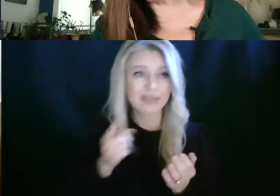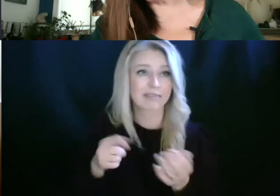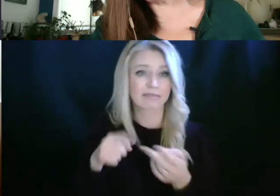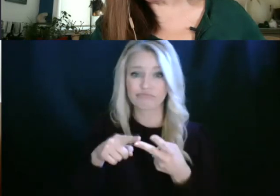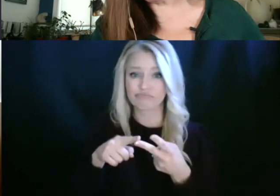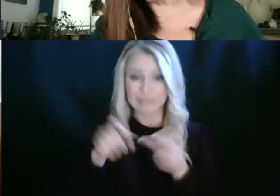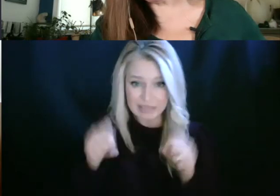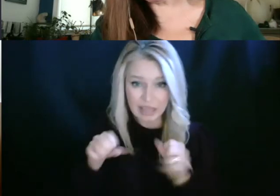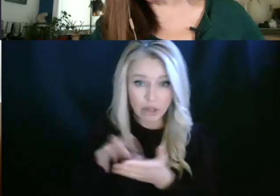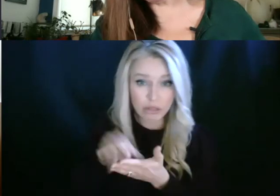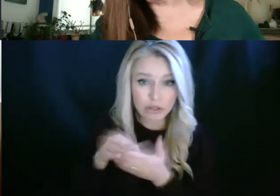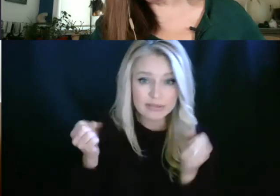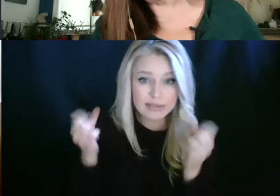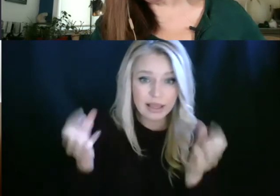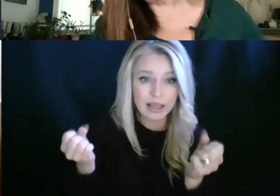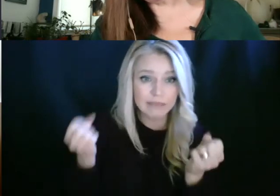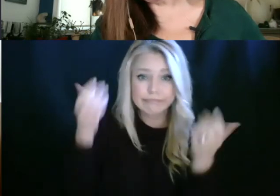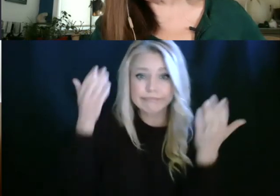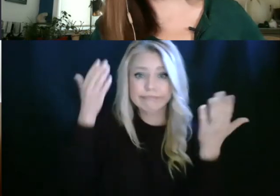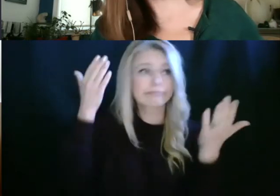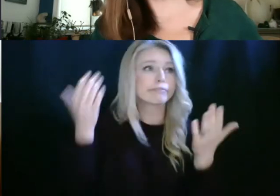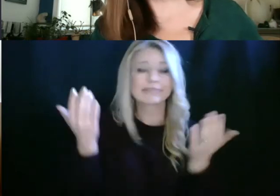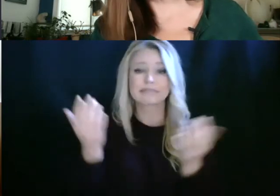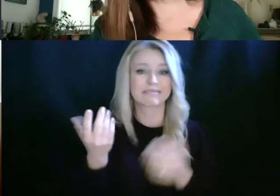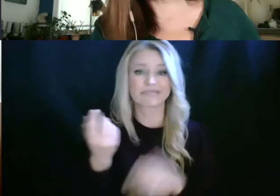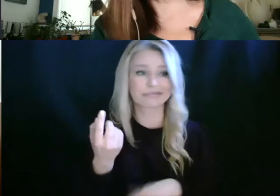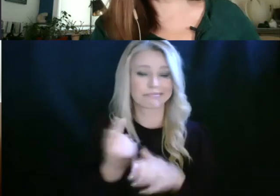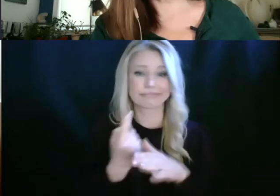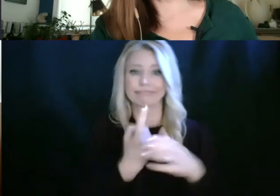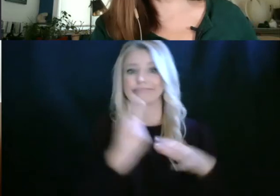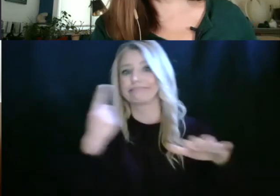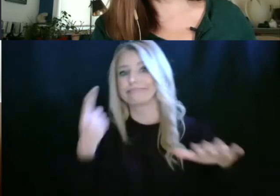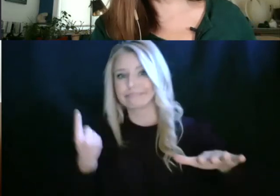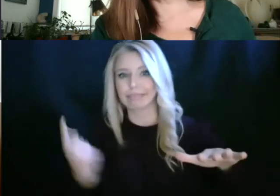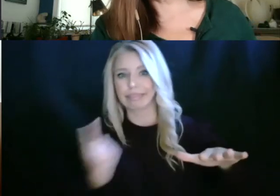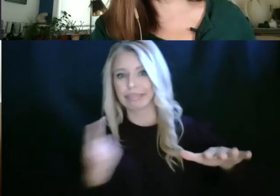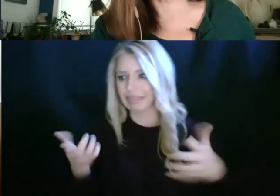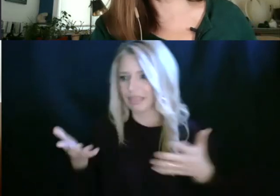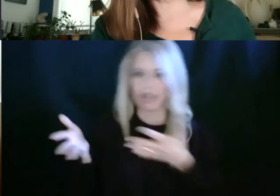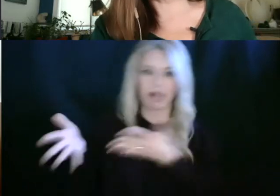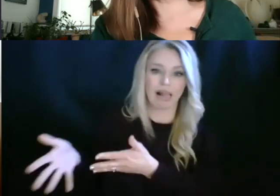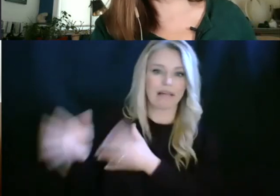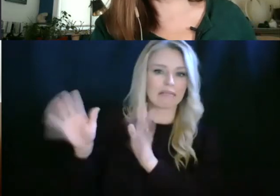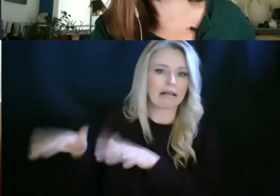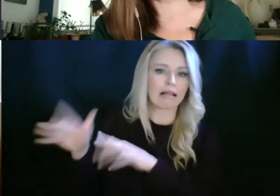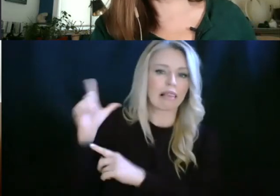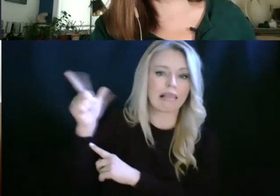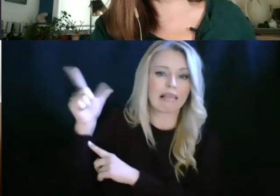and did they have access to those services? Were they able to learn sign language, from birth? Were